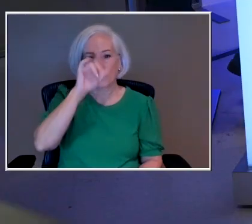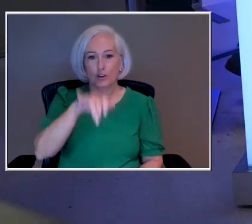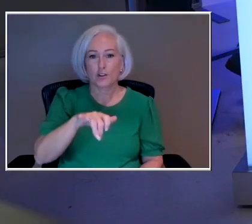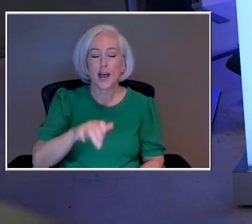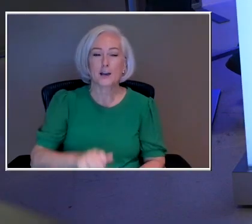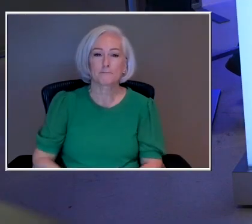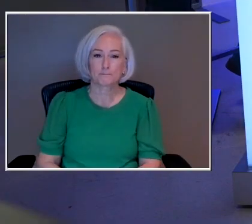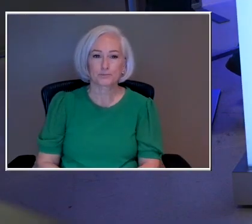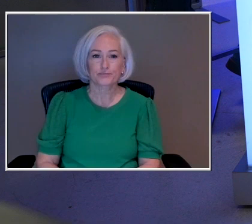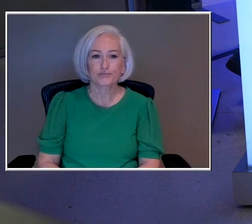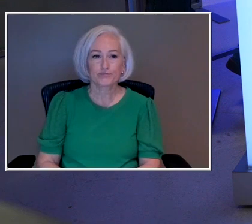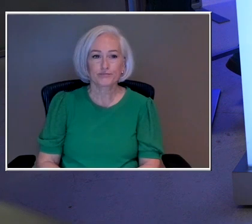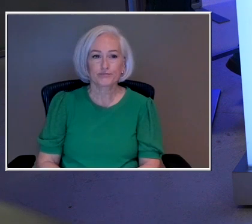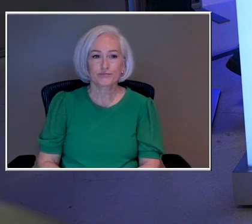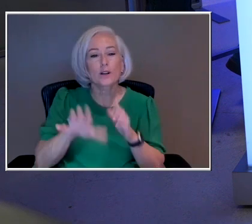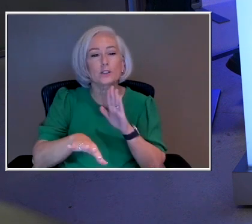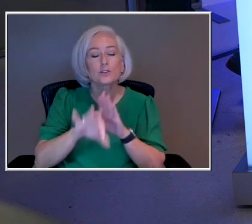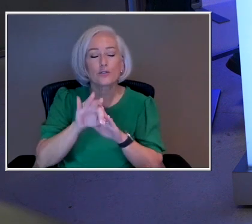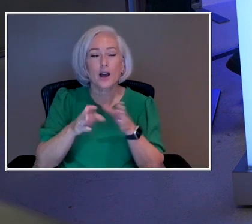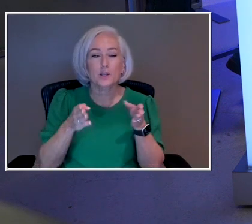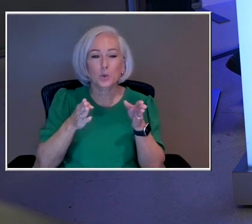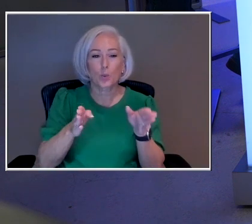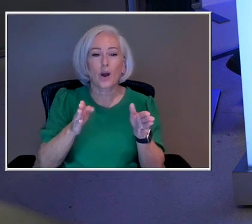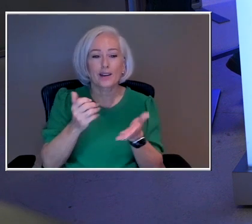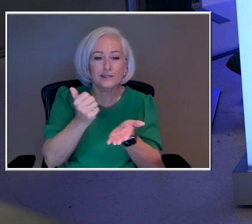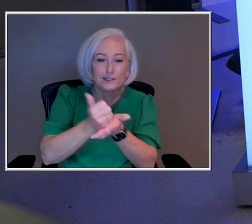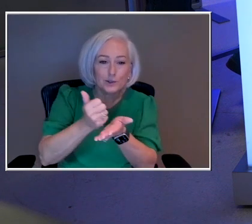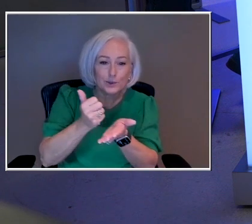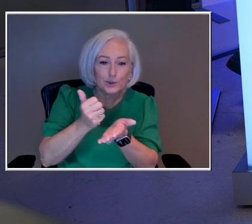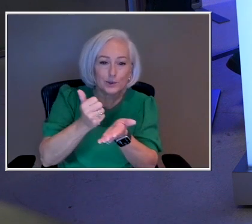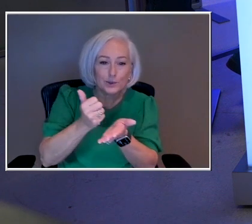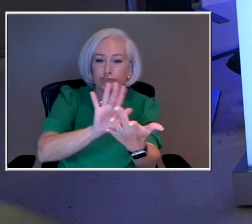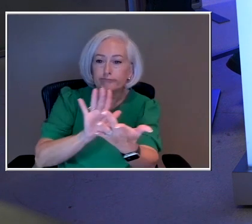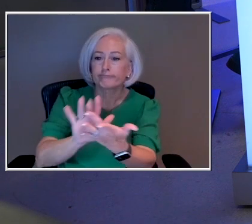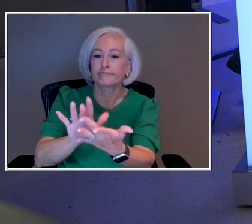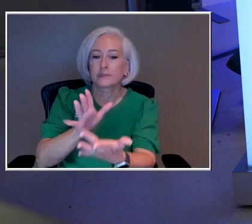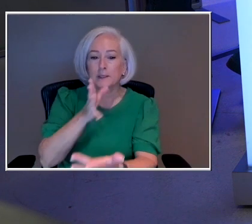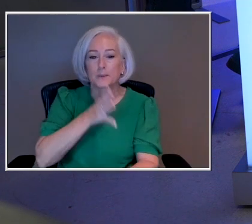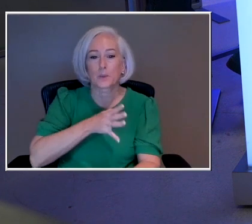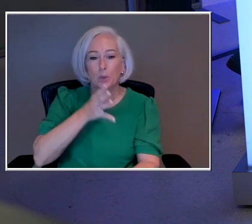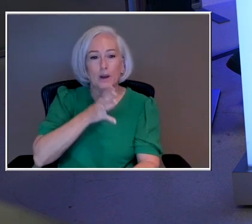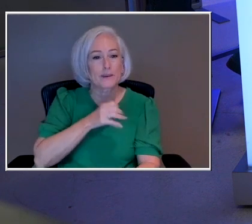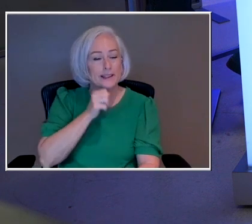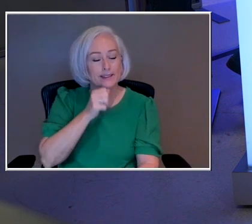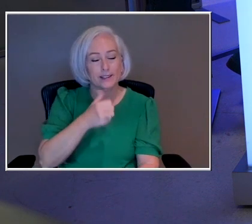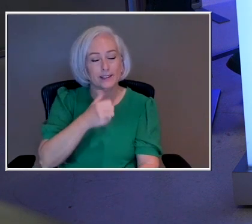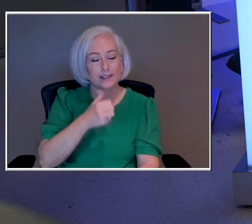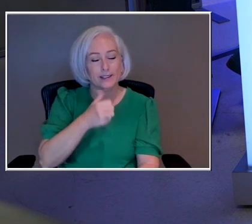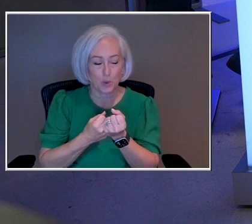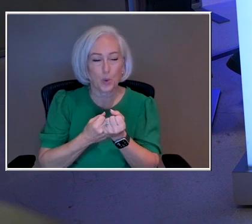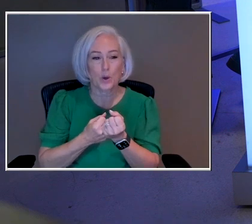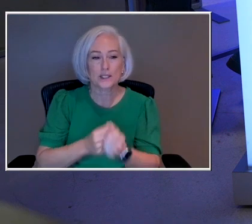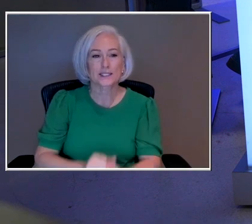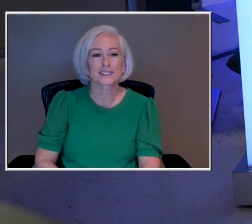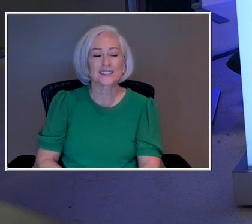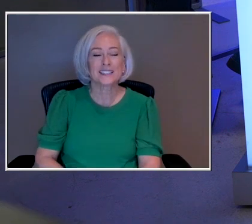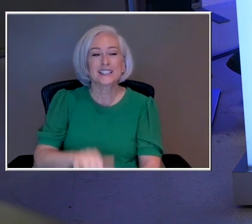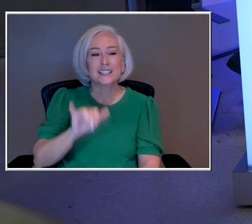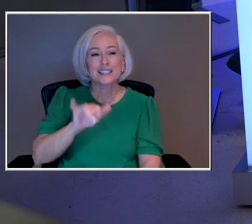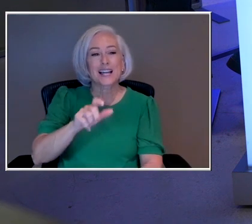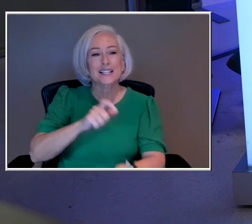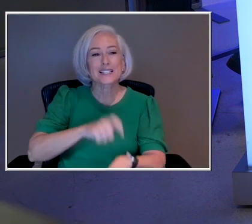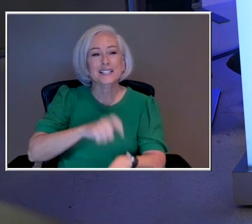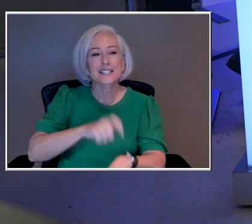way to do your part to reach out and give support to women who may not have it or certainly need it in that moment as they're walking away from